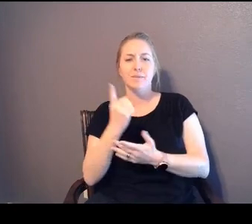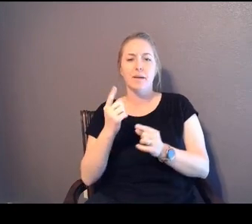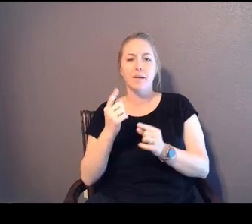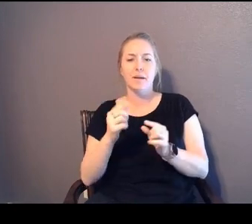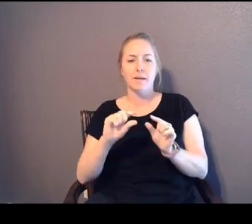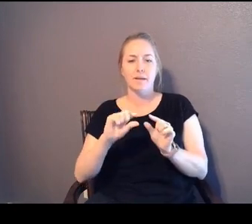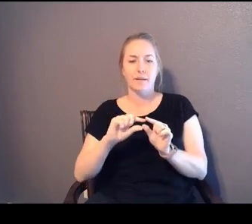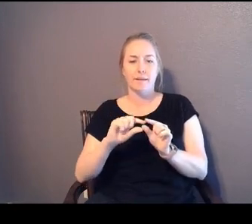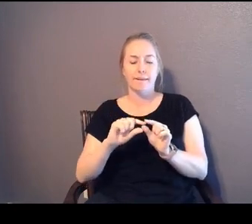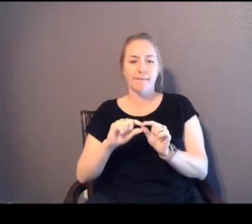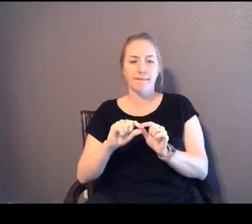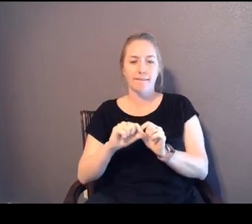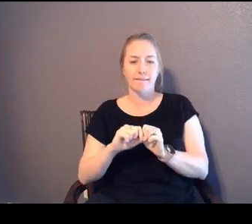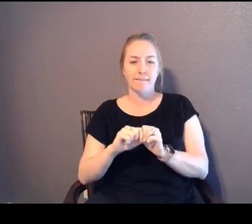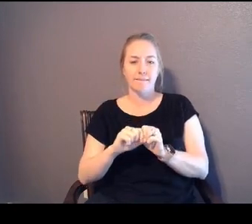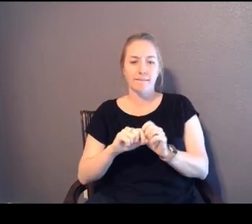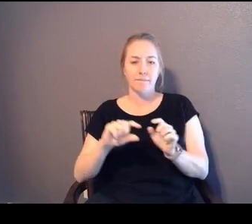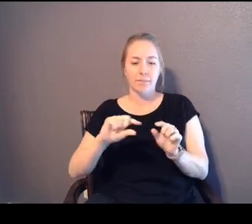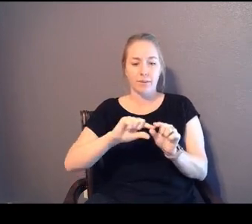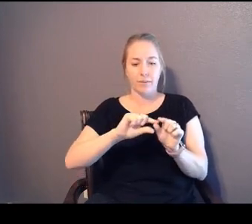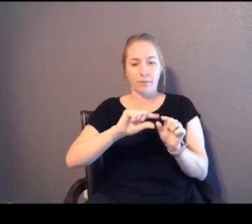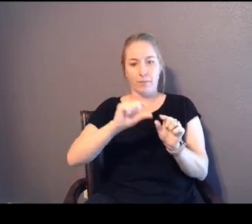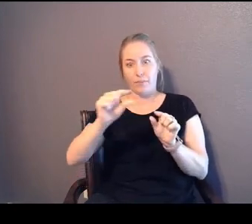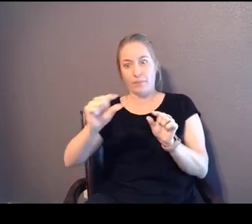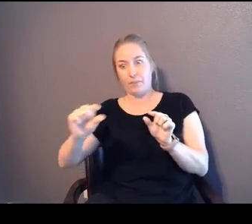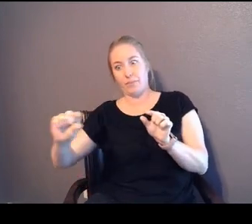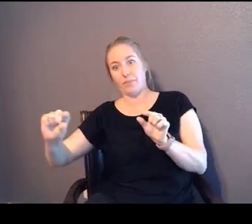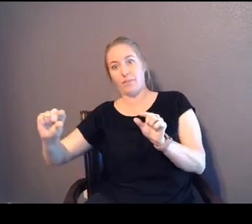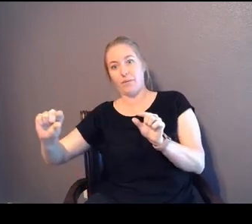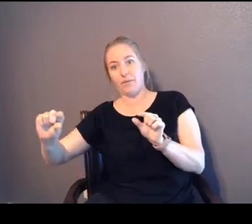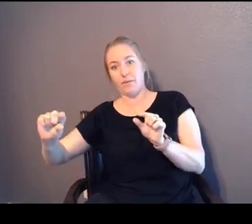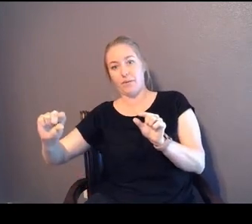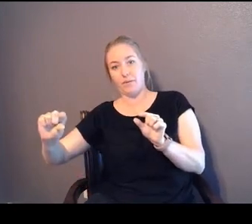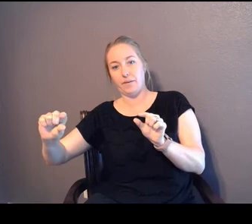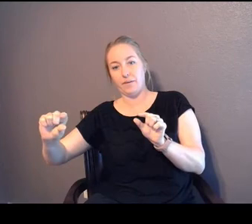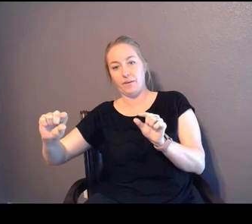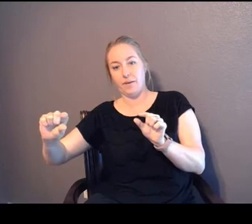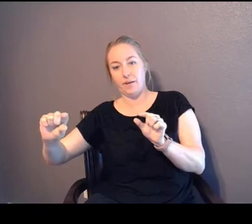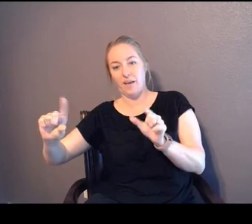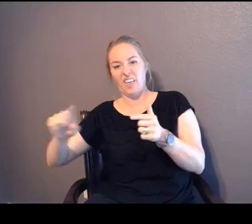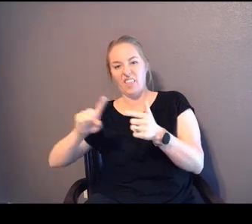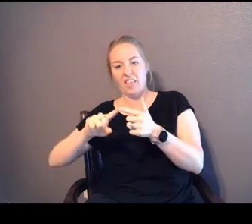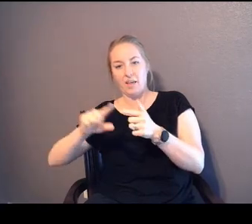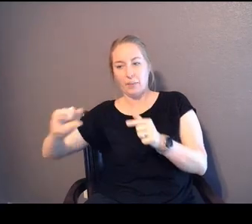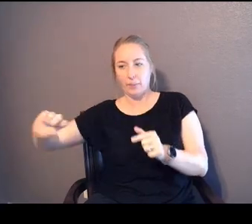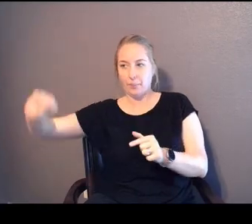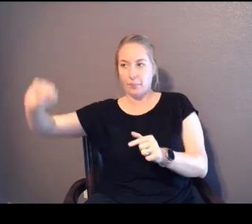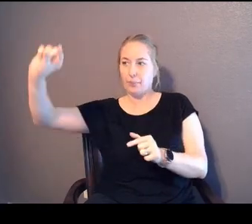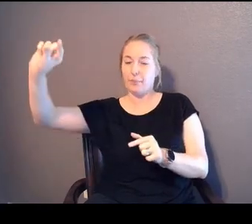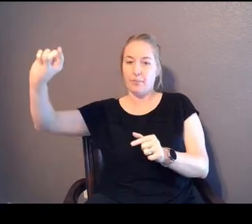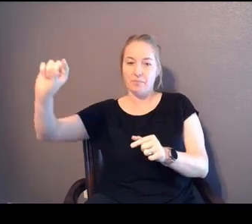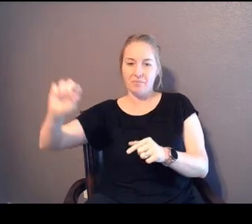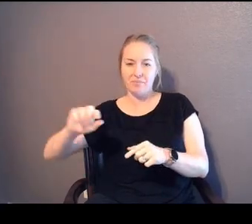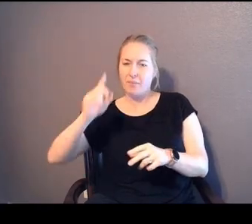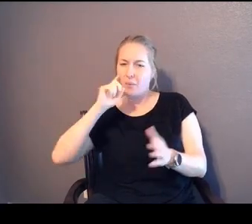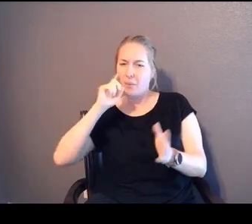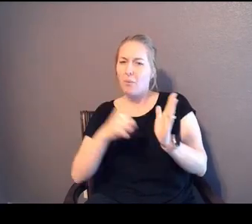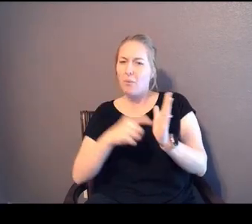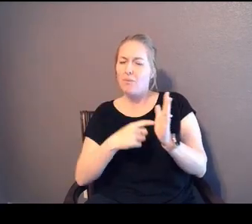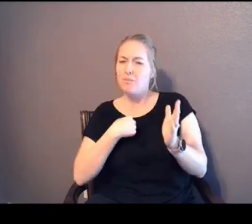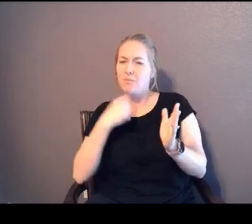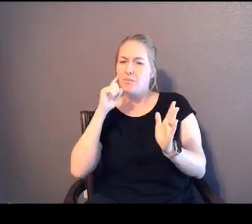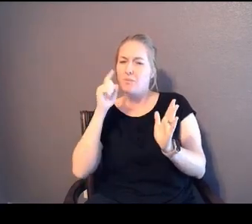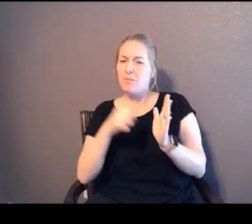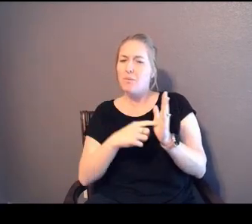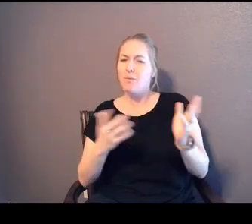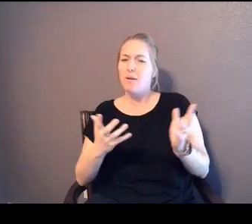Comes all the way over and then it bends out. You know what I'm noticing right now? What I'm noticing